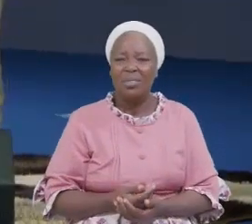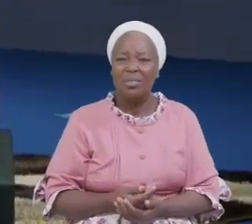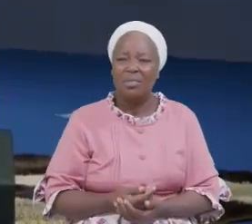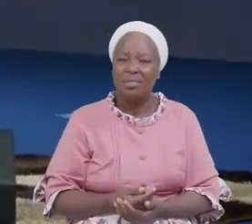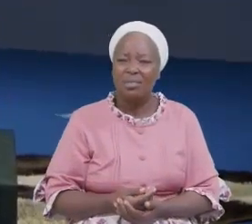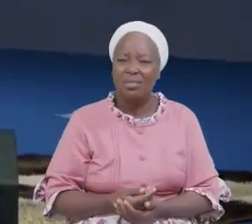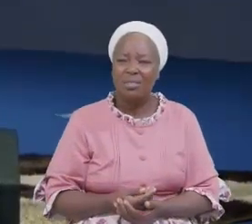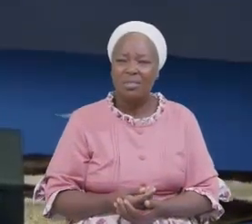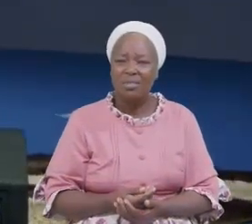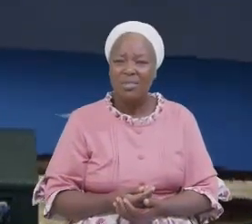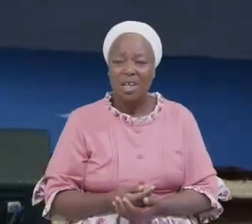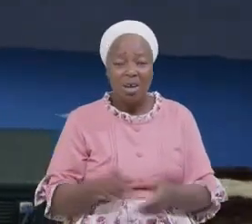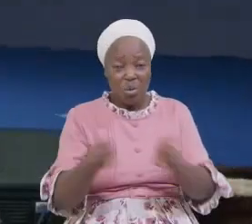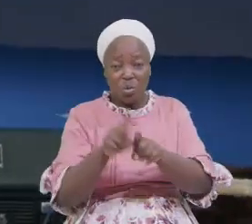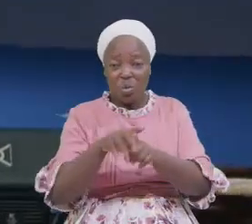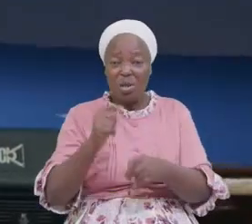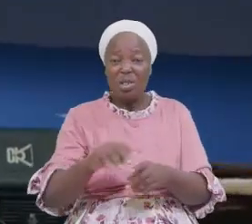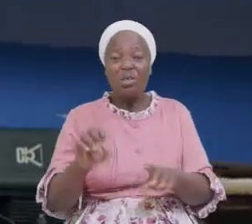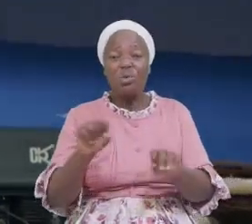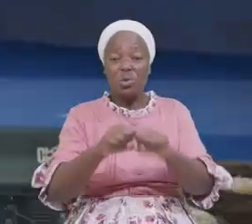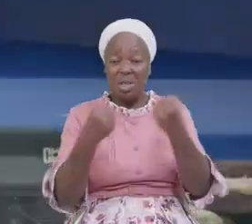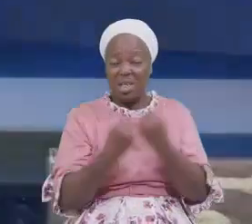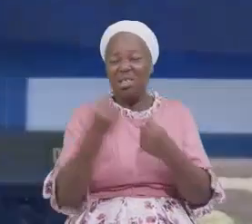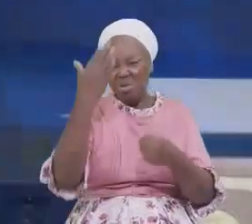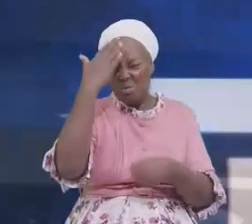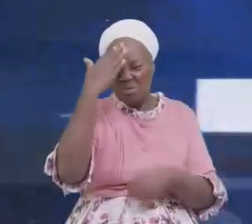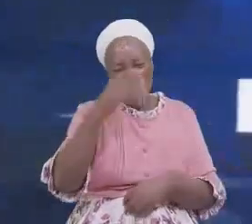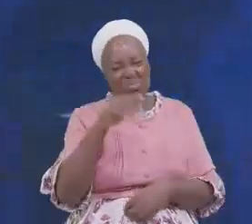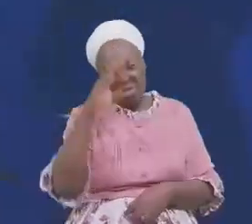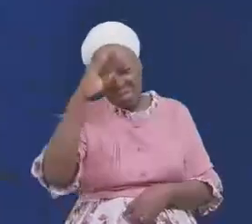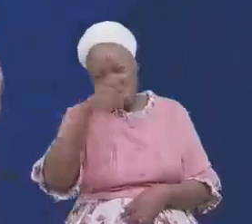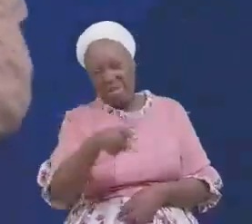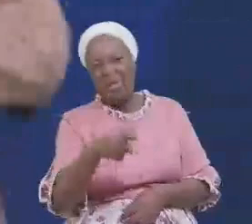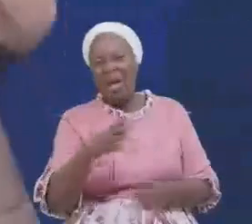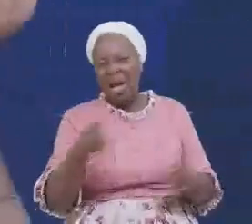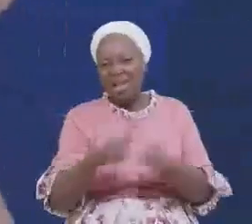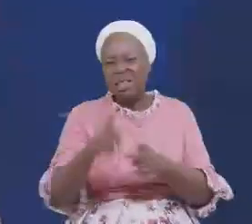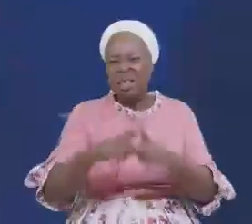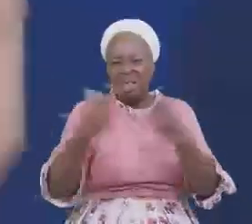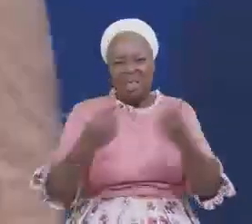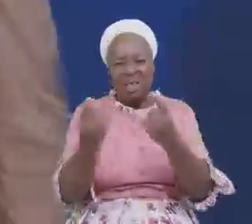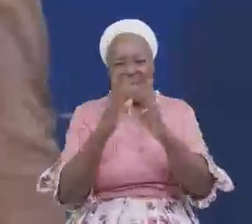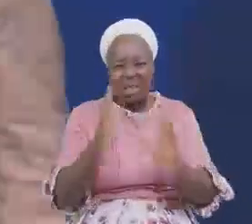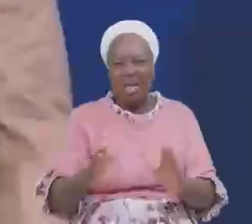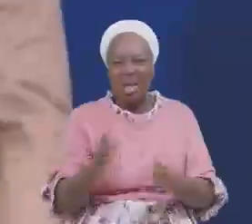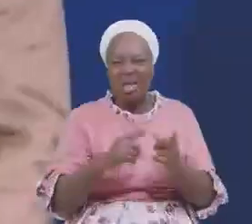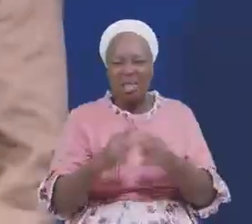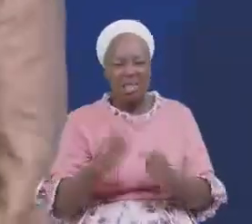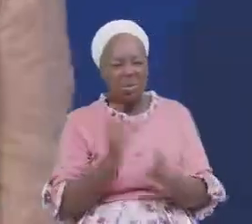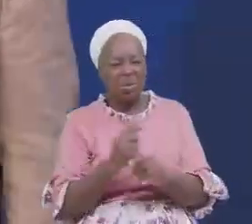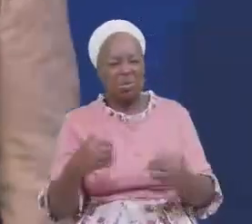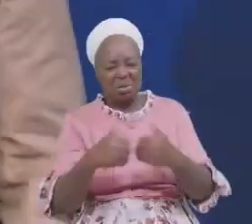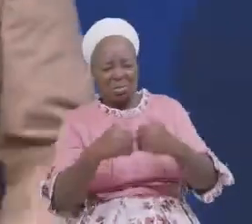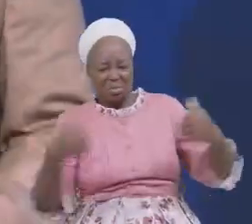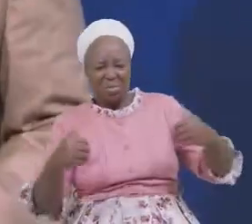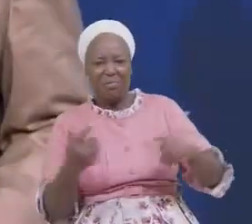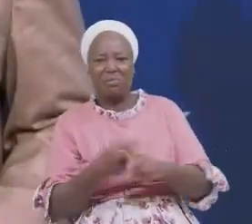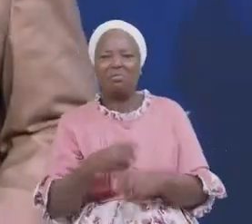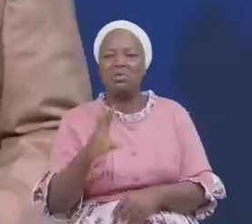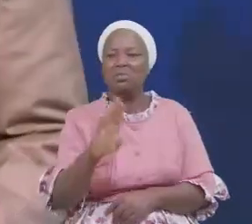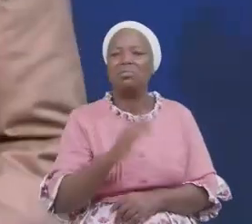Even the society recognized him as a great sinner, and they were about to isolate him.